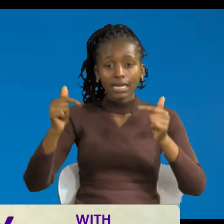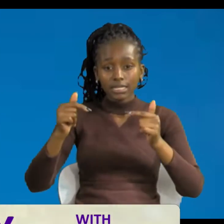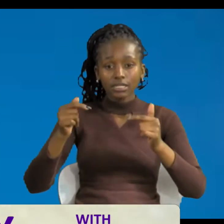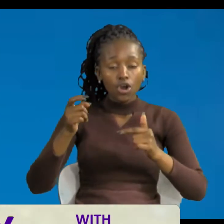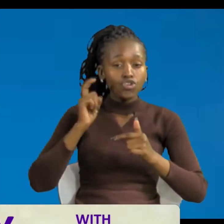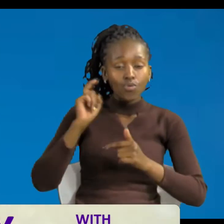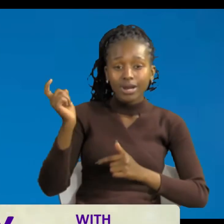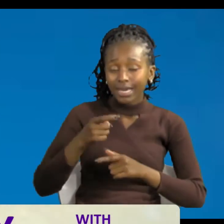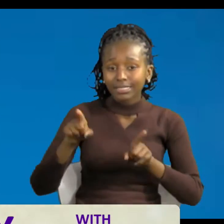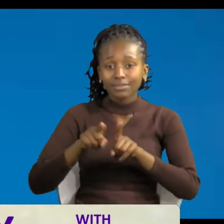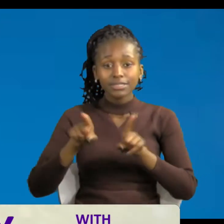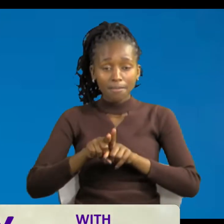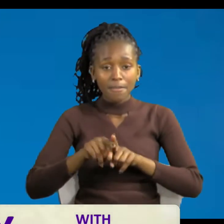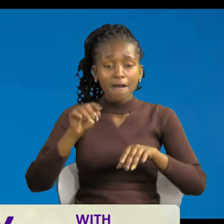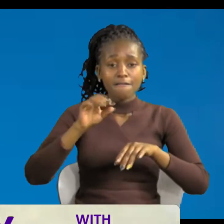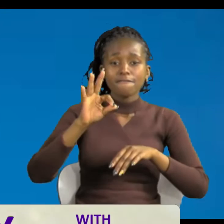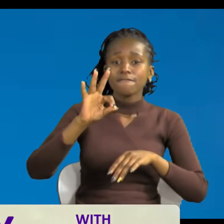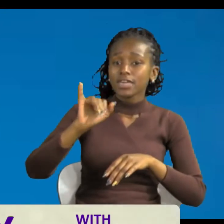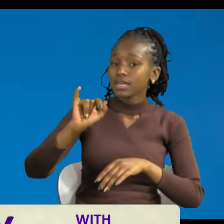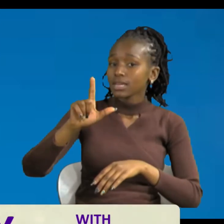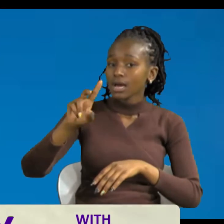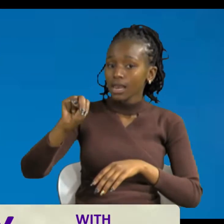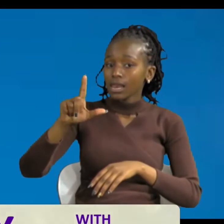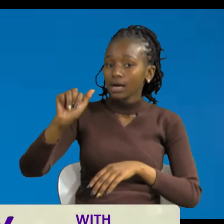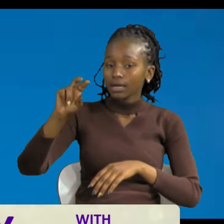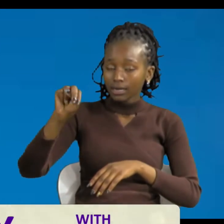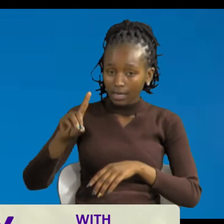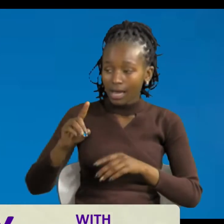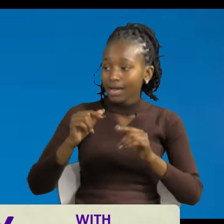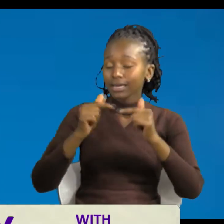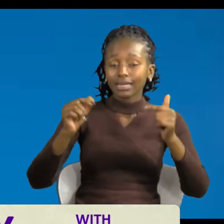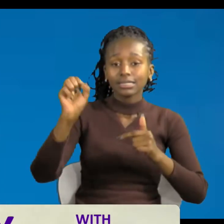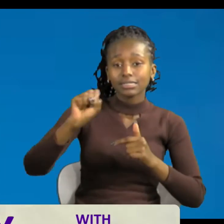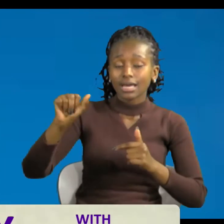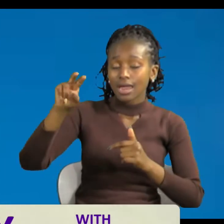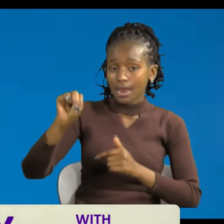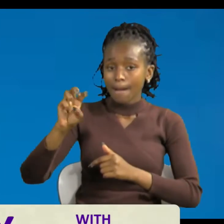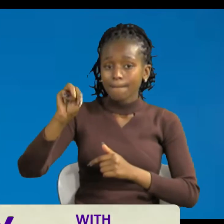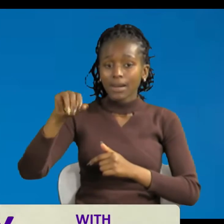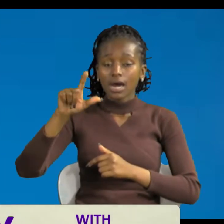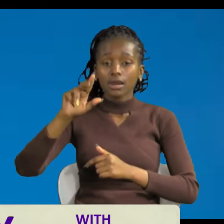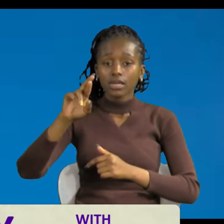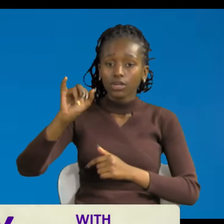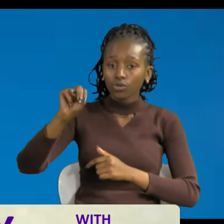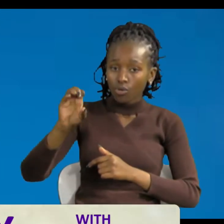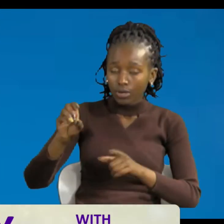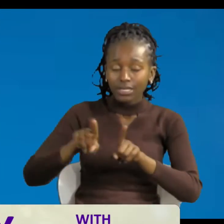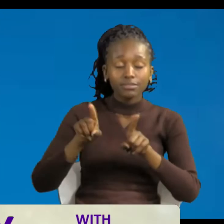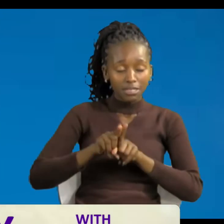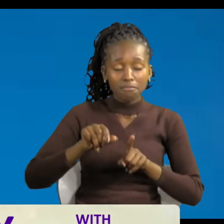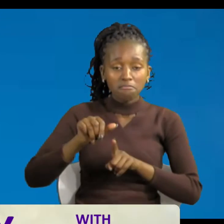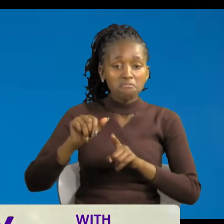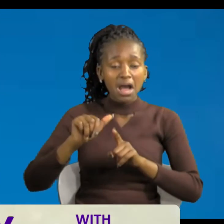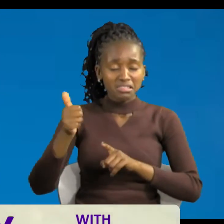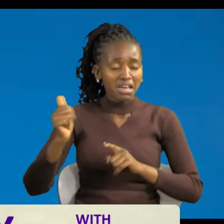Finland against San Marino. Not forgetting Denmark playing trade with Northern Ireland. That is